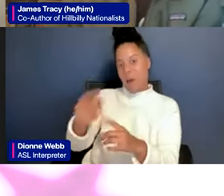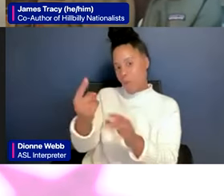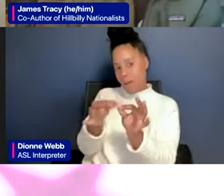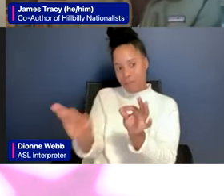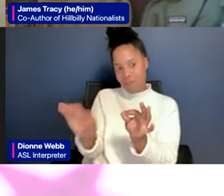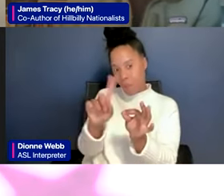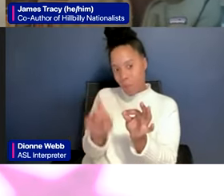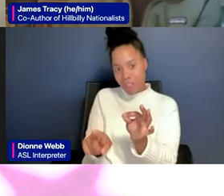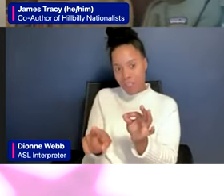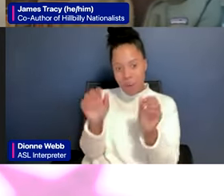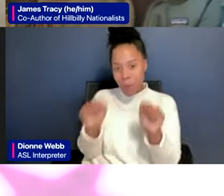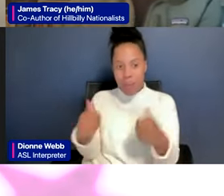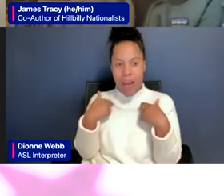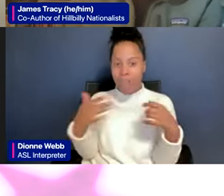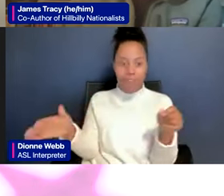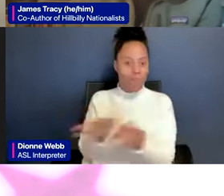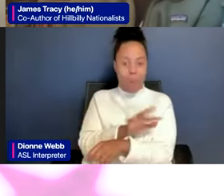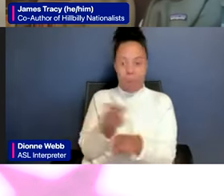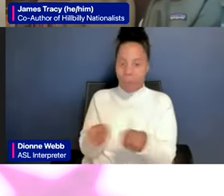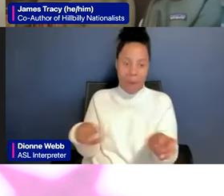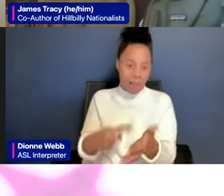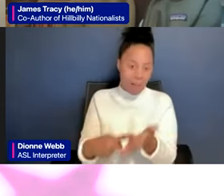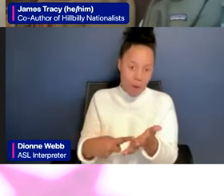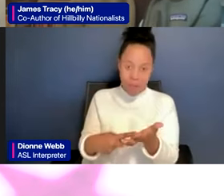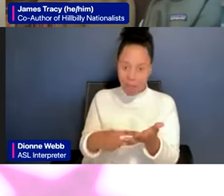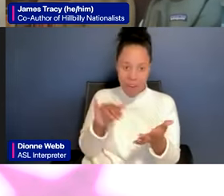entire panel just on its own.